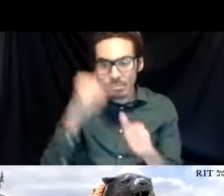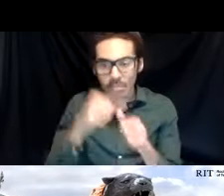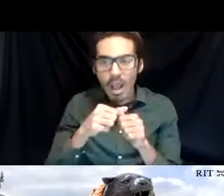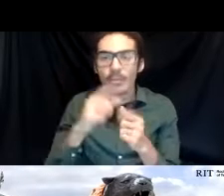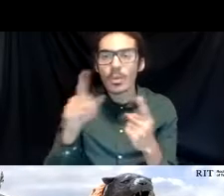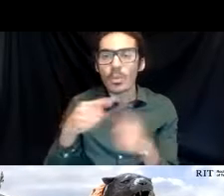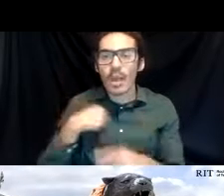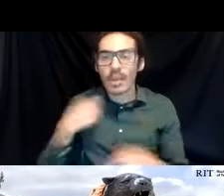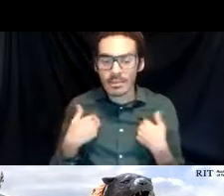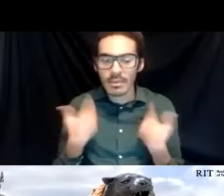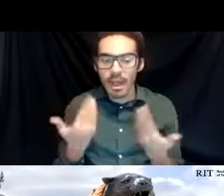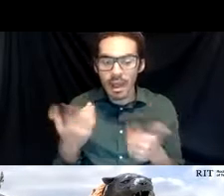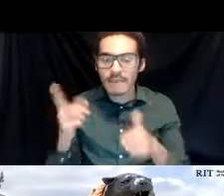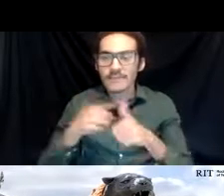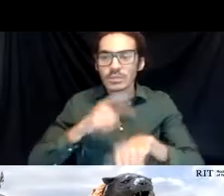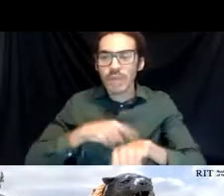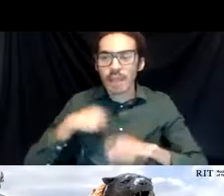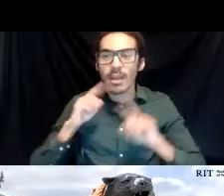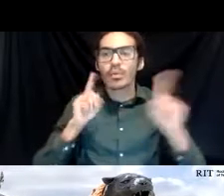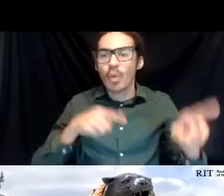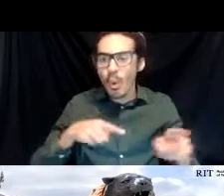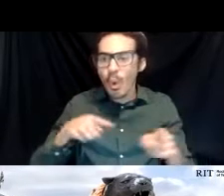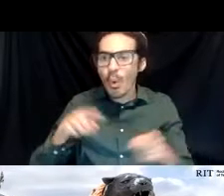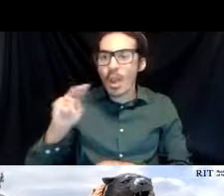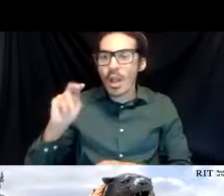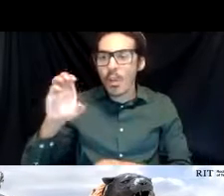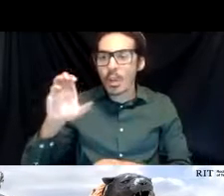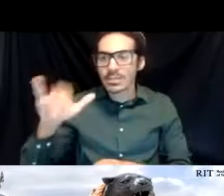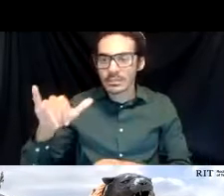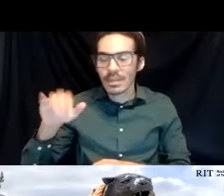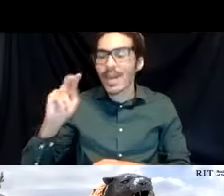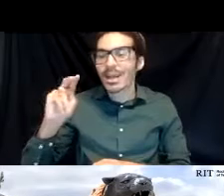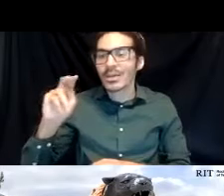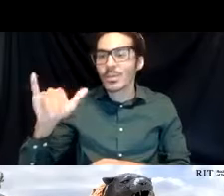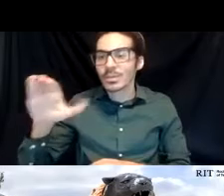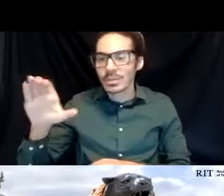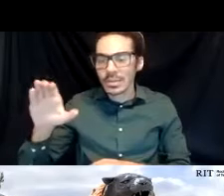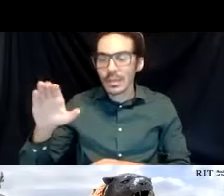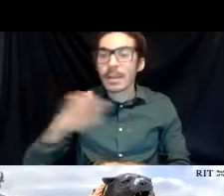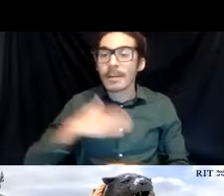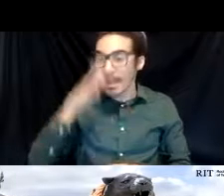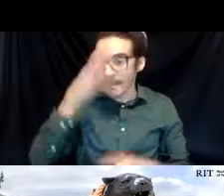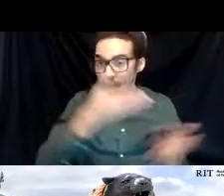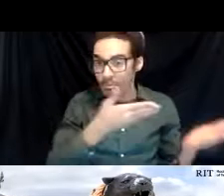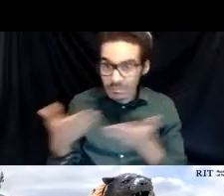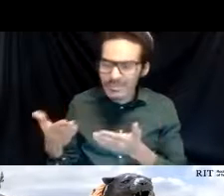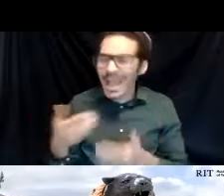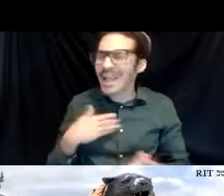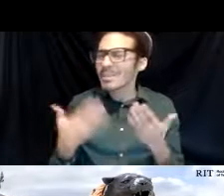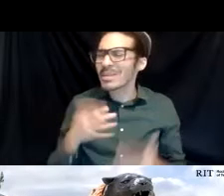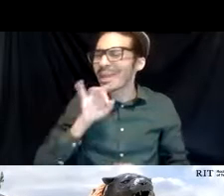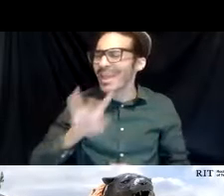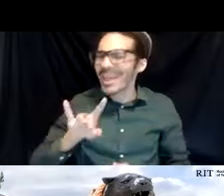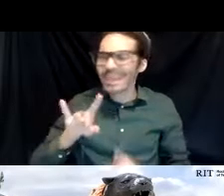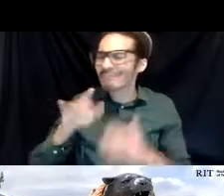young, the first time that I went to New York City, and my parents took me to New York City. And one of the things, I was maybe 8 or